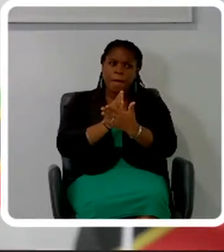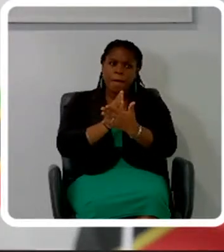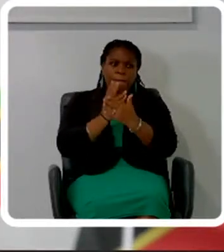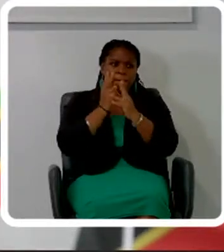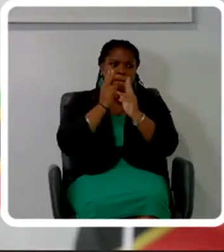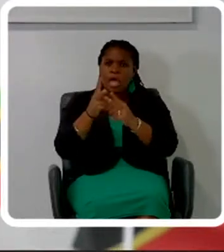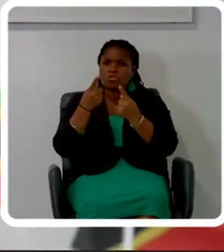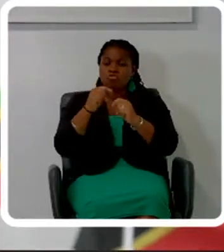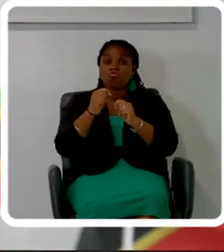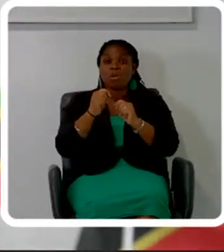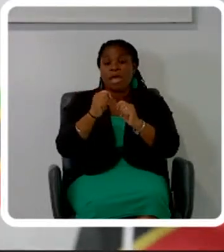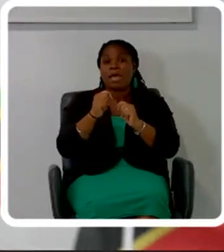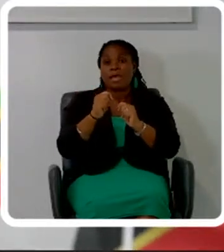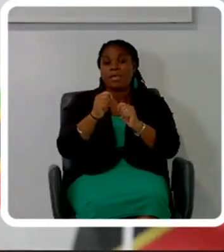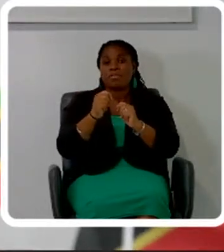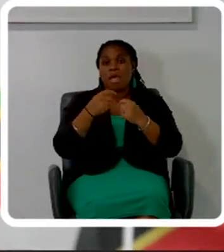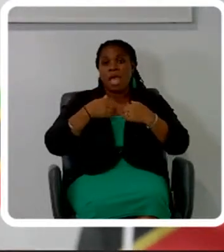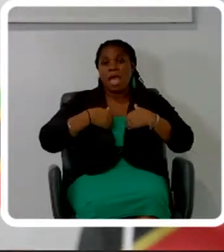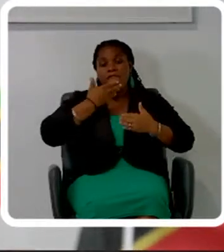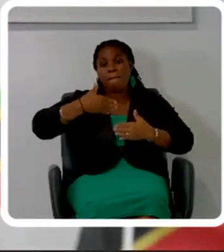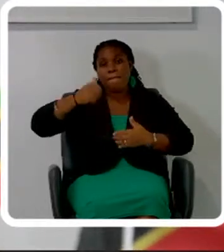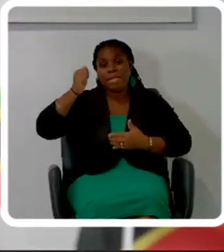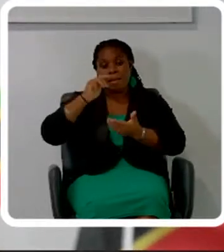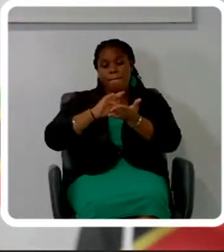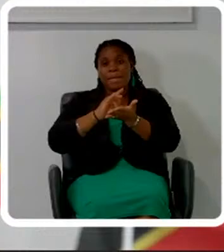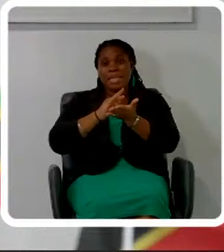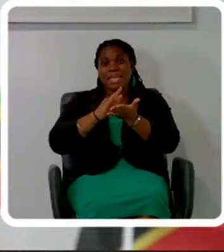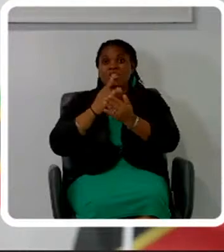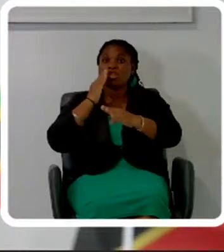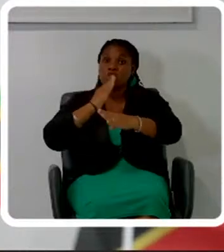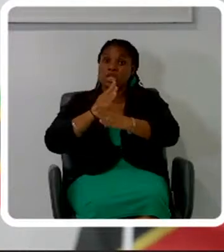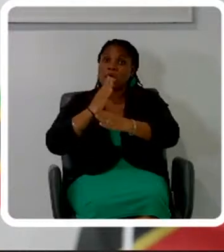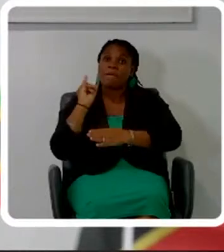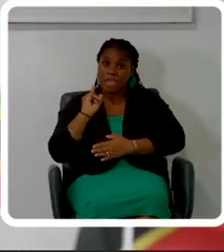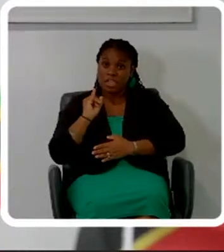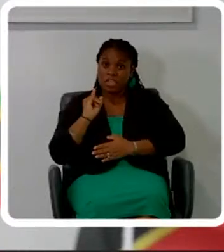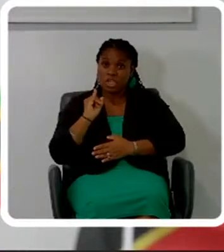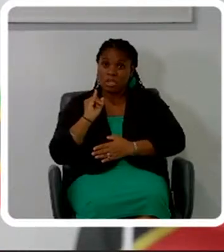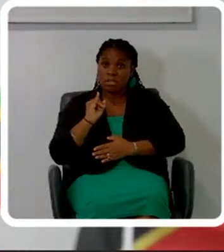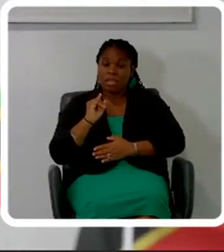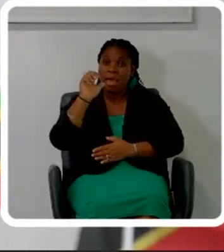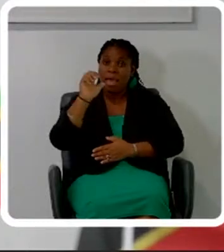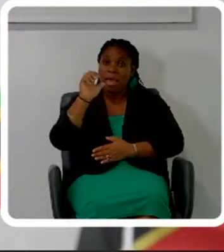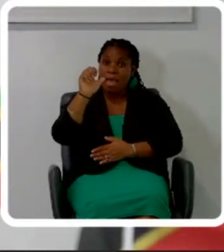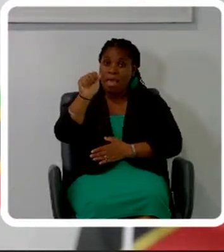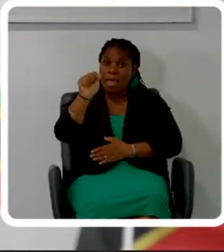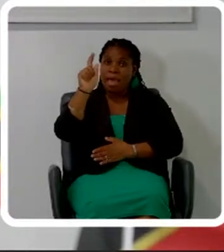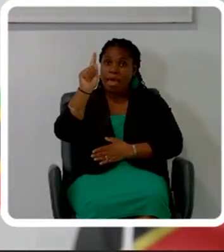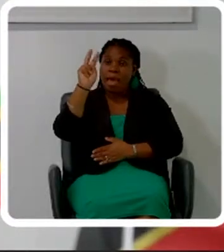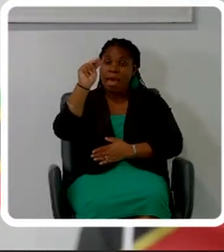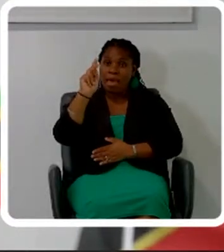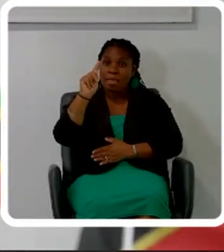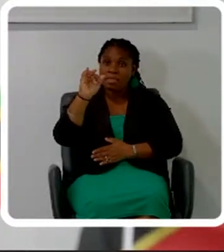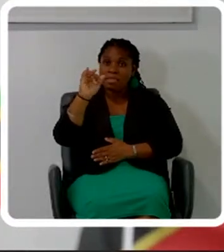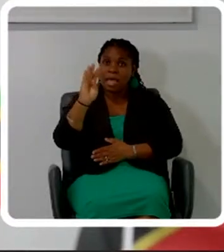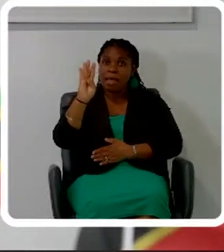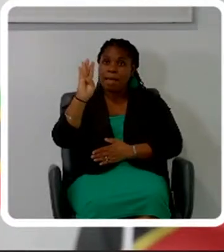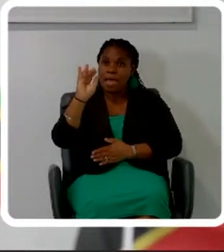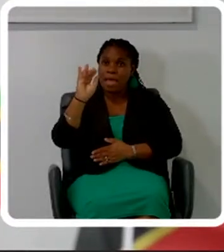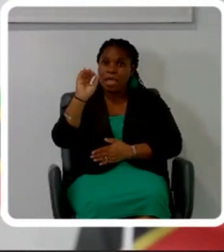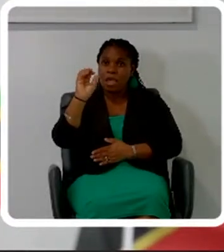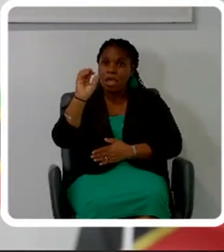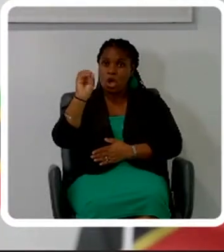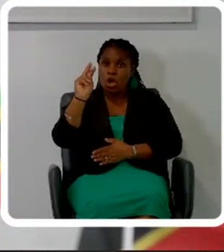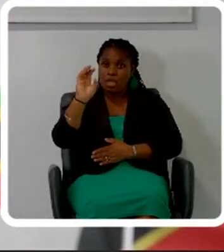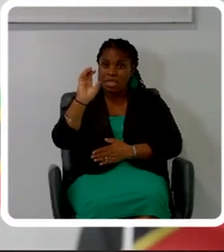resistance to antibiotics, we can end up in a situation that existed before antibiotics even came on the